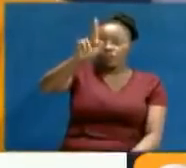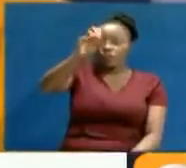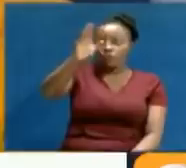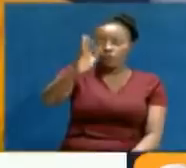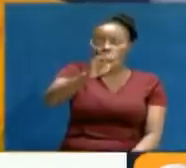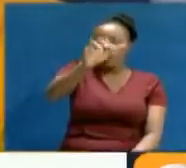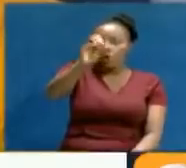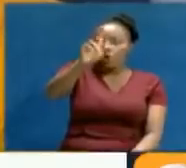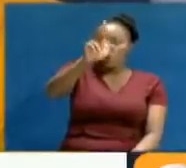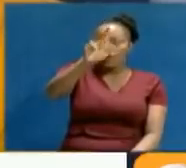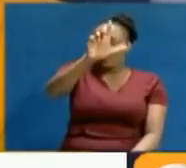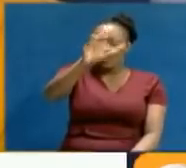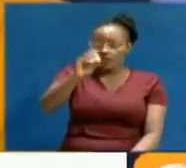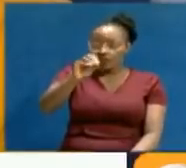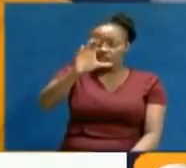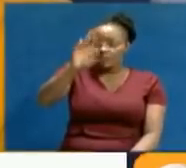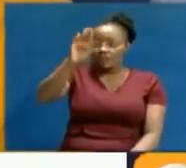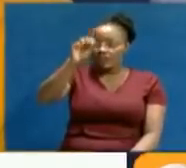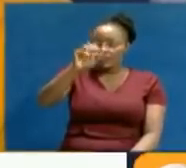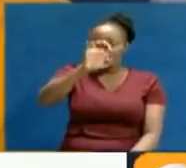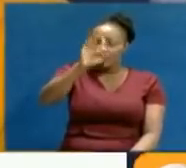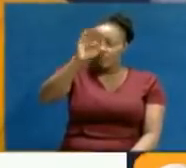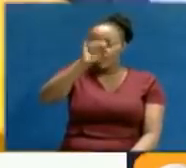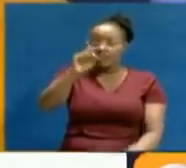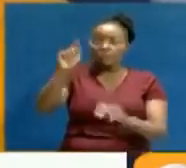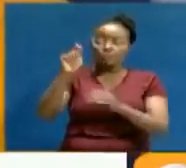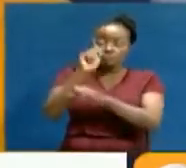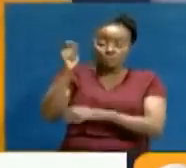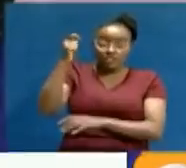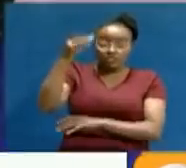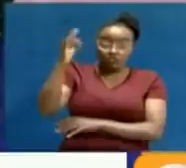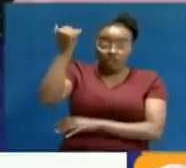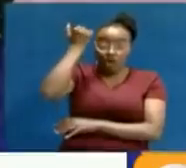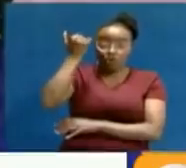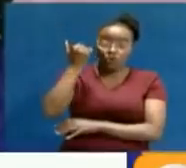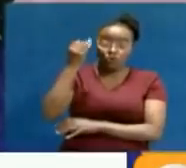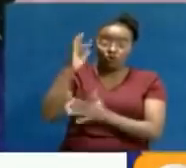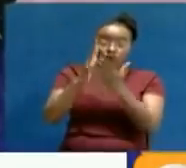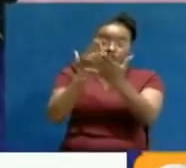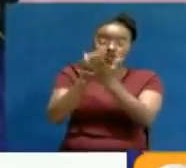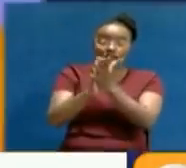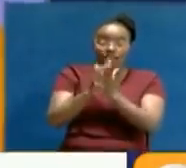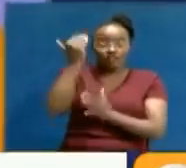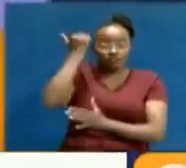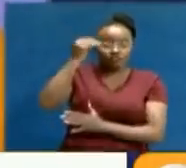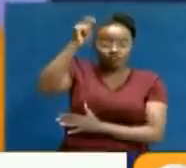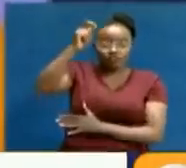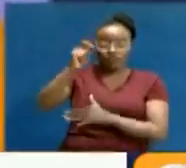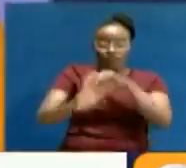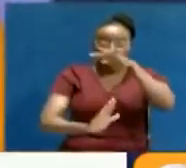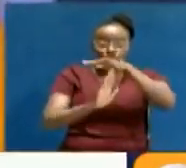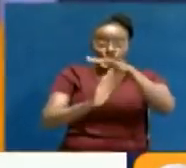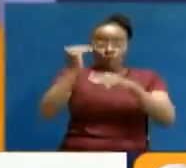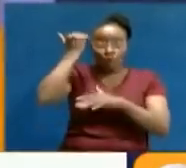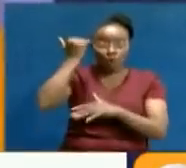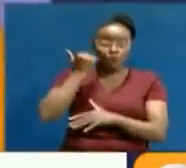Okello, CBS EBS, President of the Court of Appeal, as Judge of the Supreme Court of Kenya. And as soon